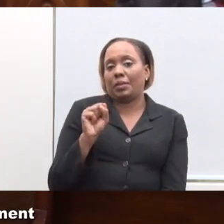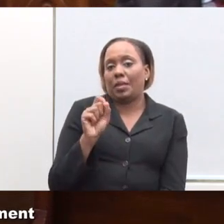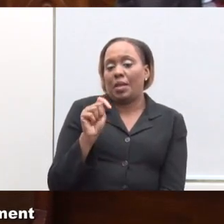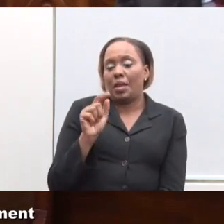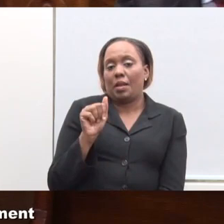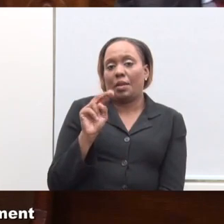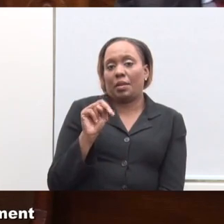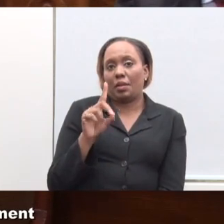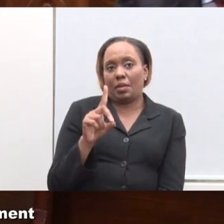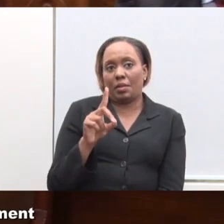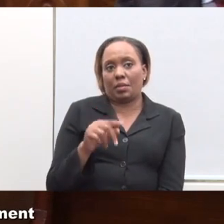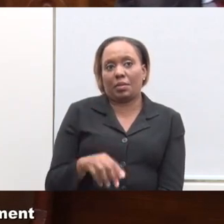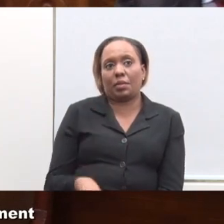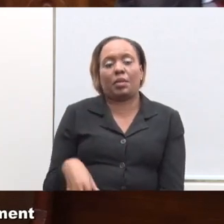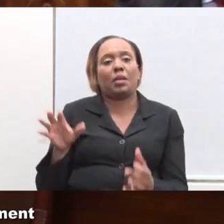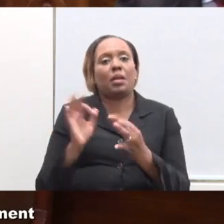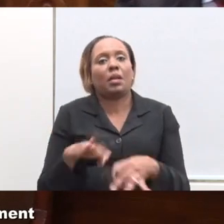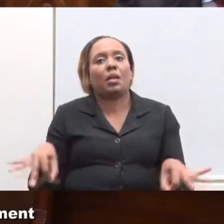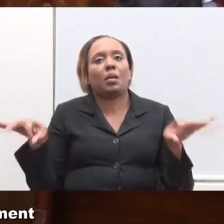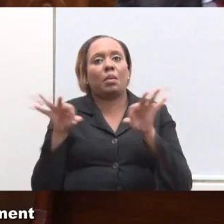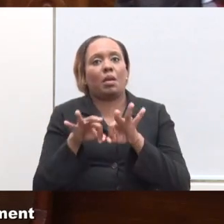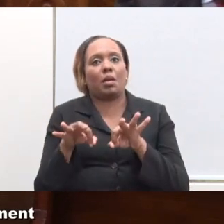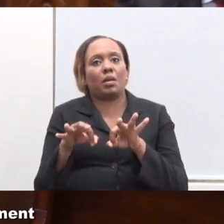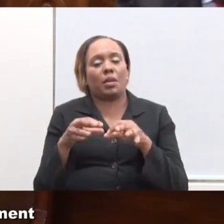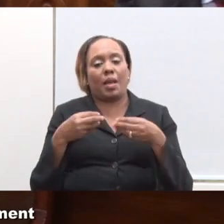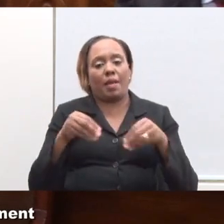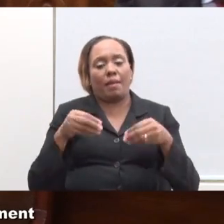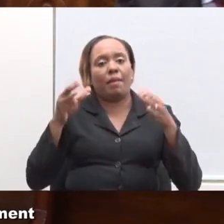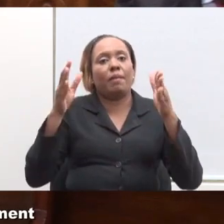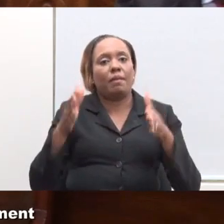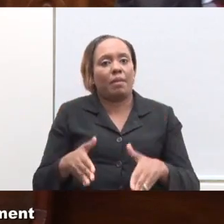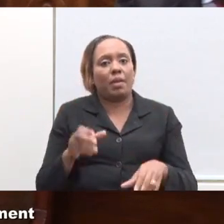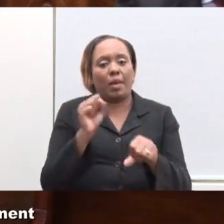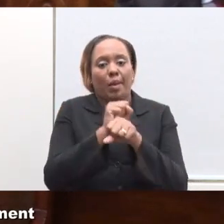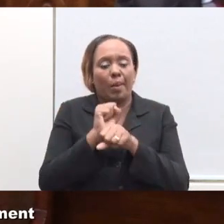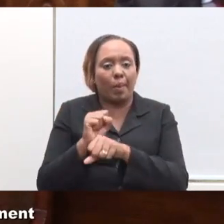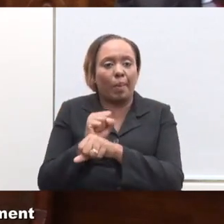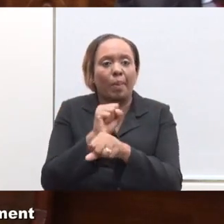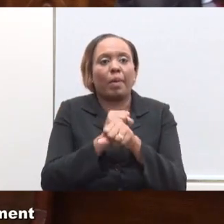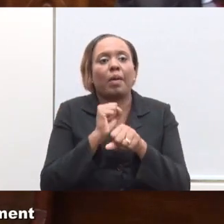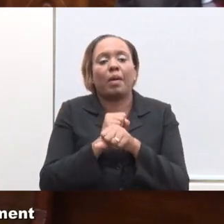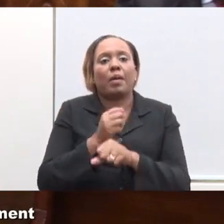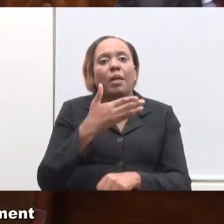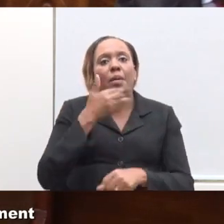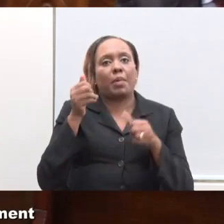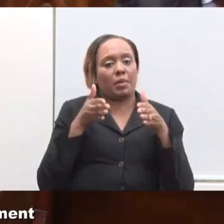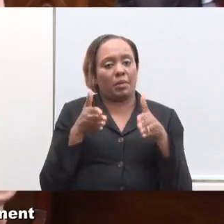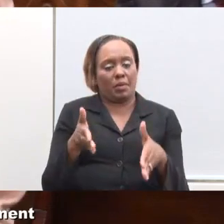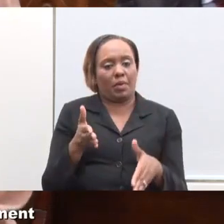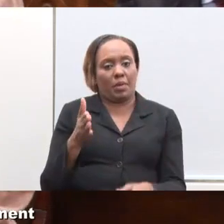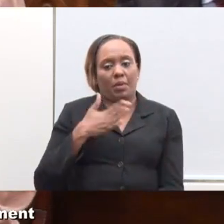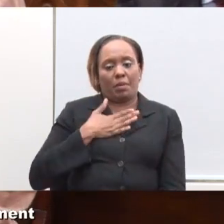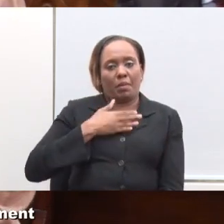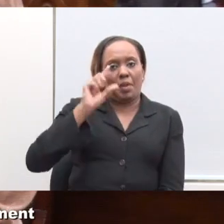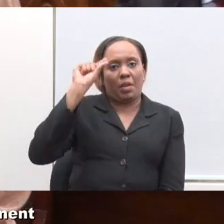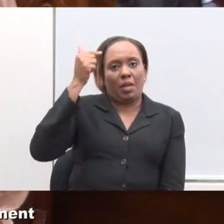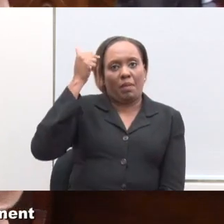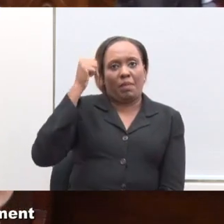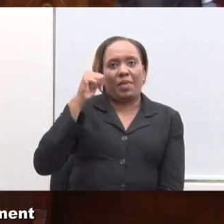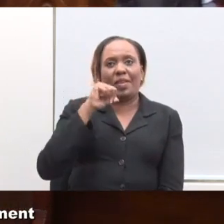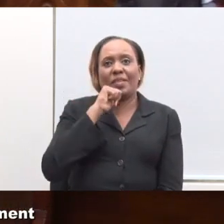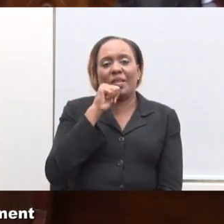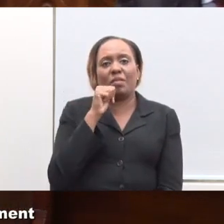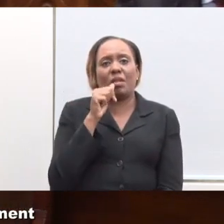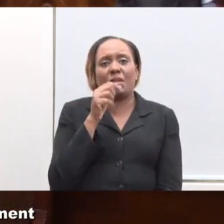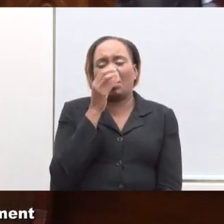that vendors operate in the best possible conditions that they can operate in this country, and this government is not going to look away from